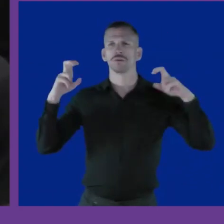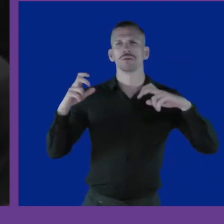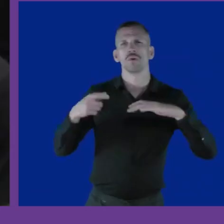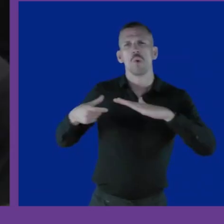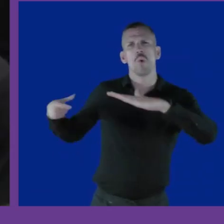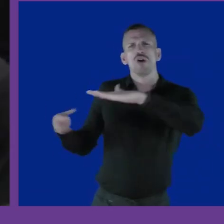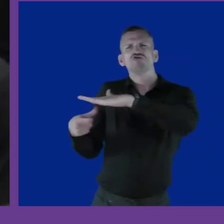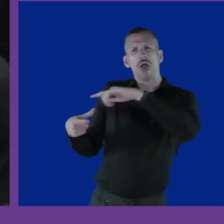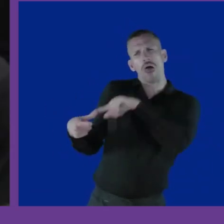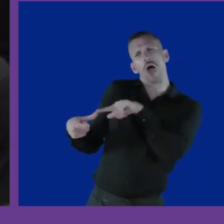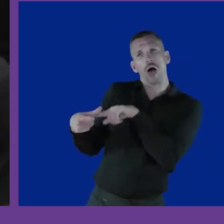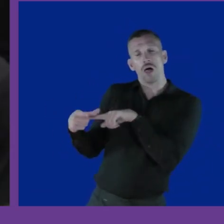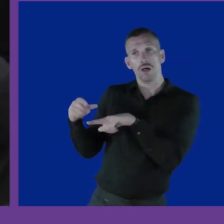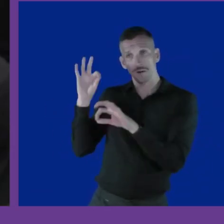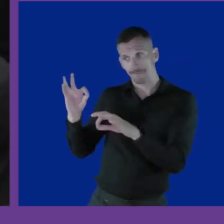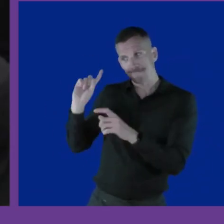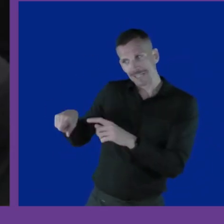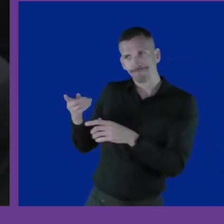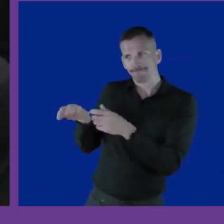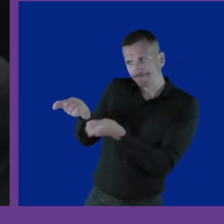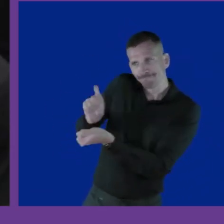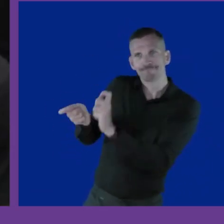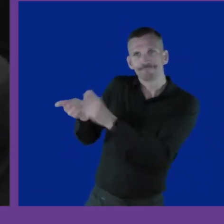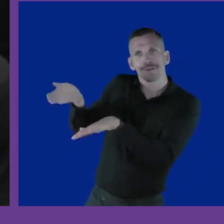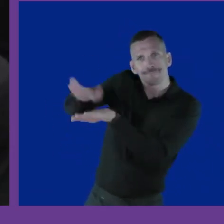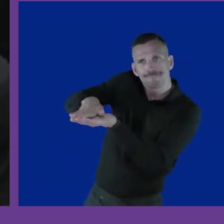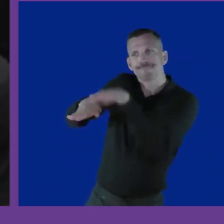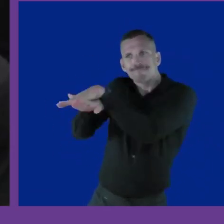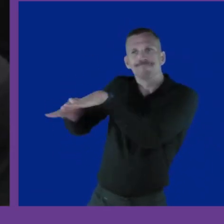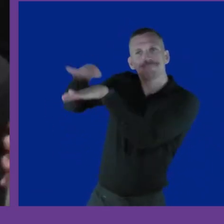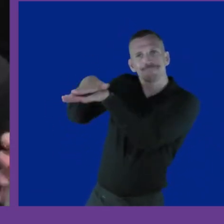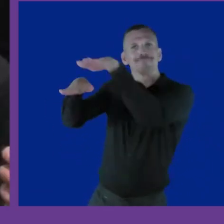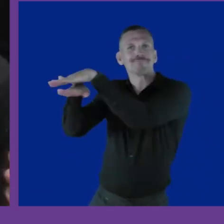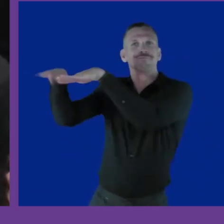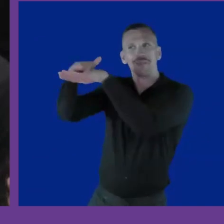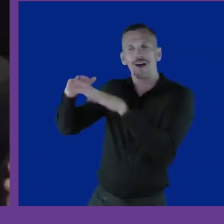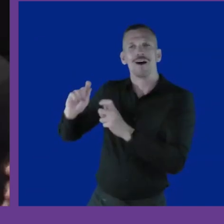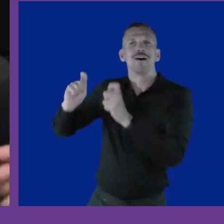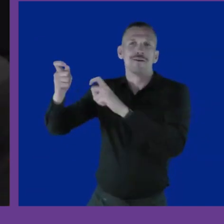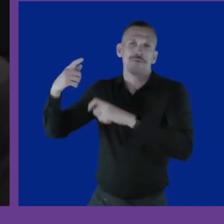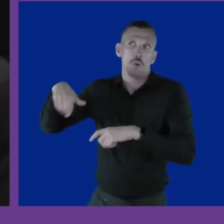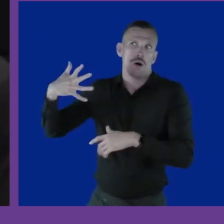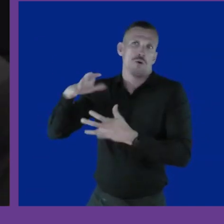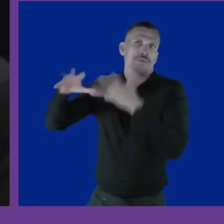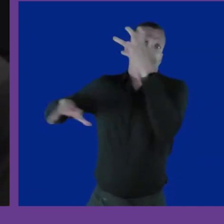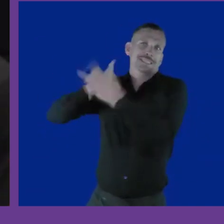easier to update than hardware. And a accessible solution is better than no